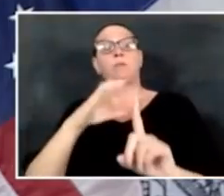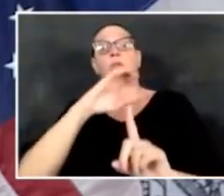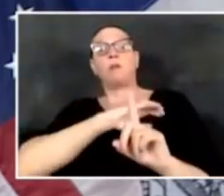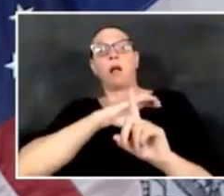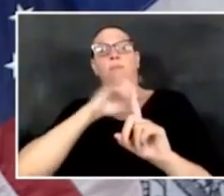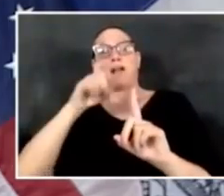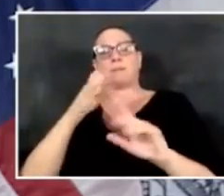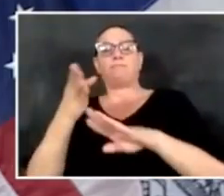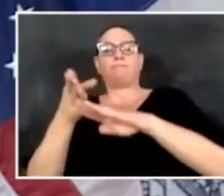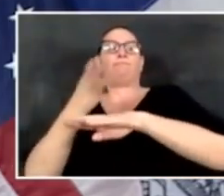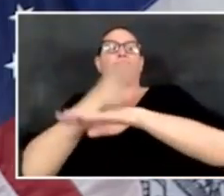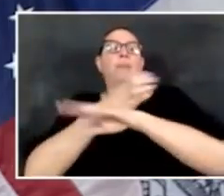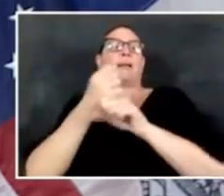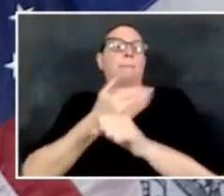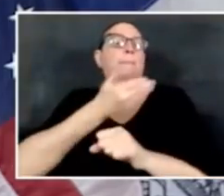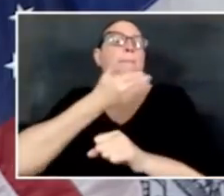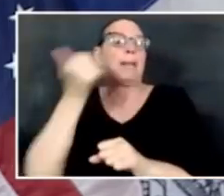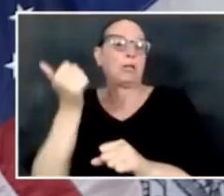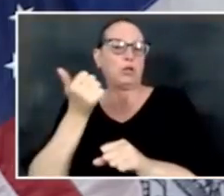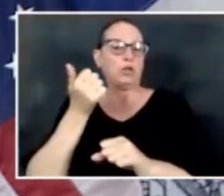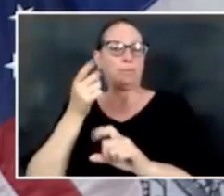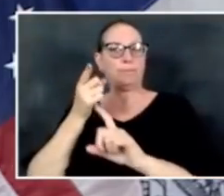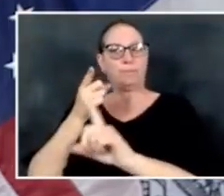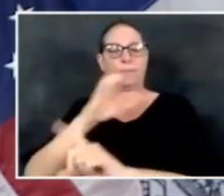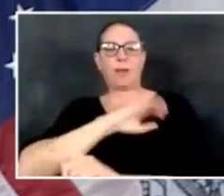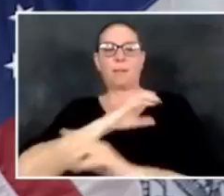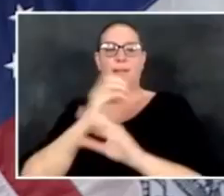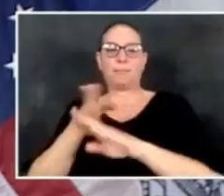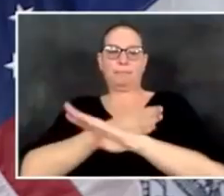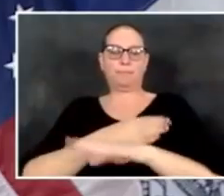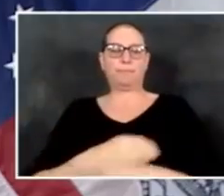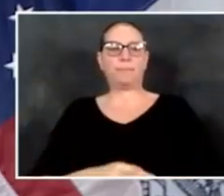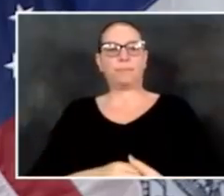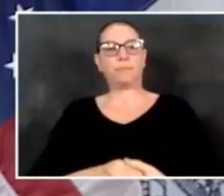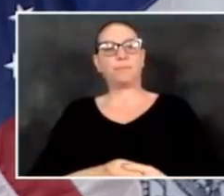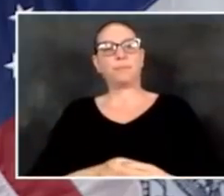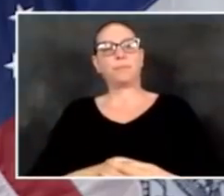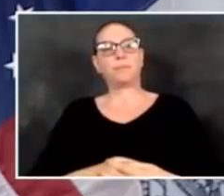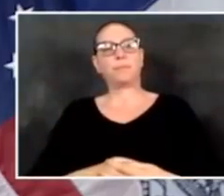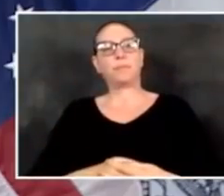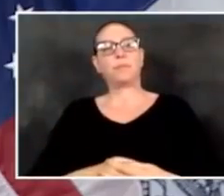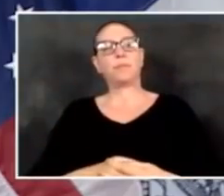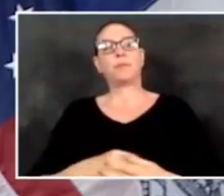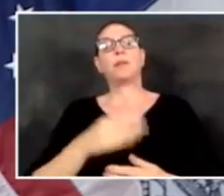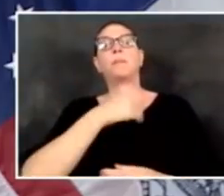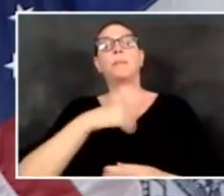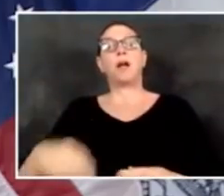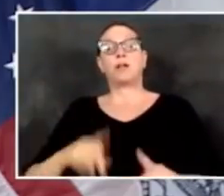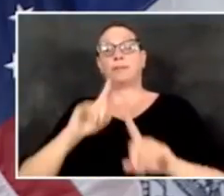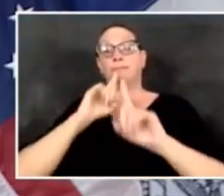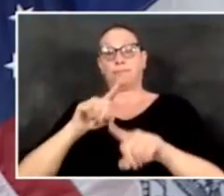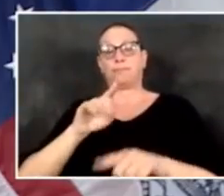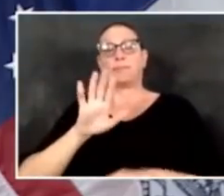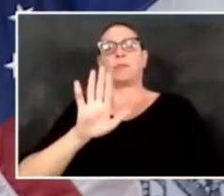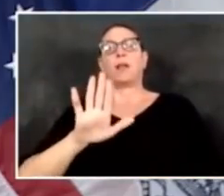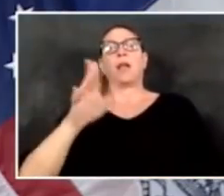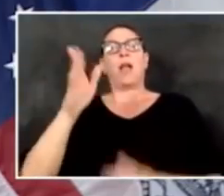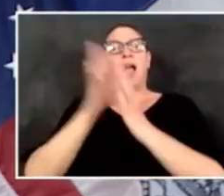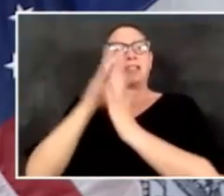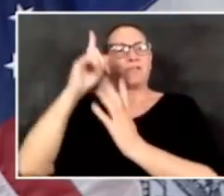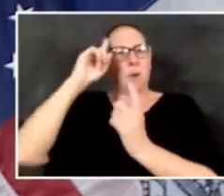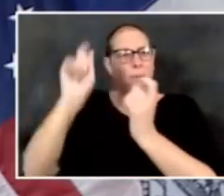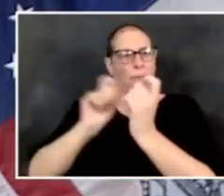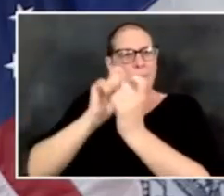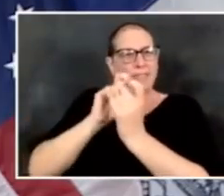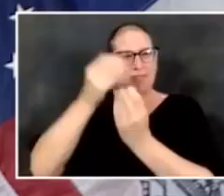about data, want to make sure that whatever data we do have on